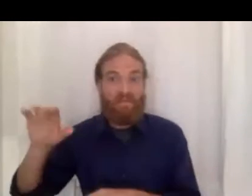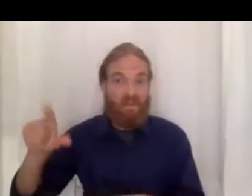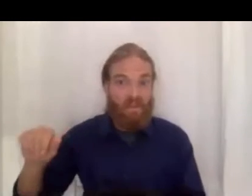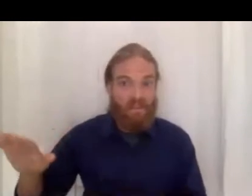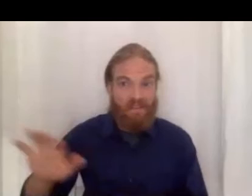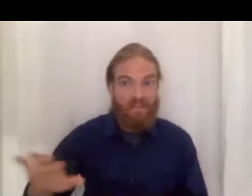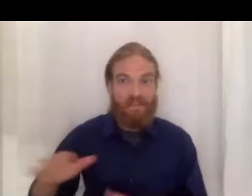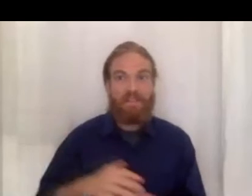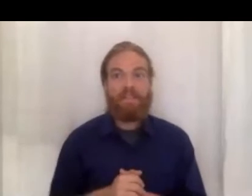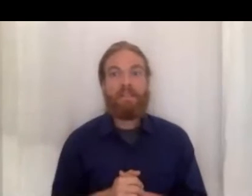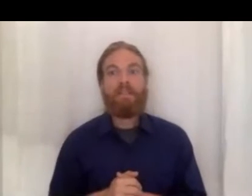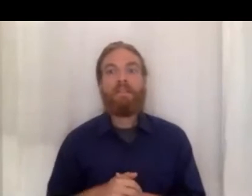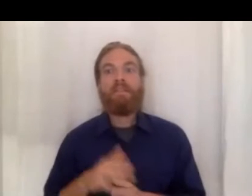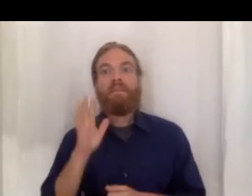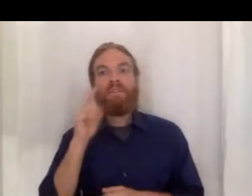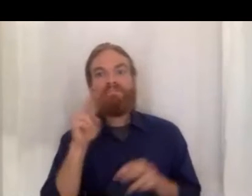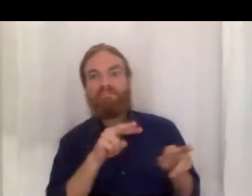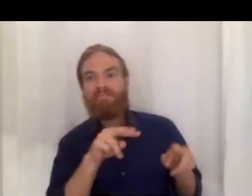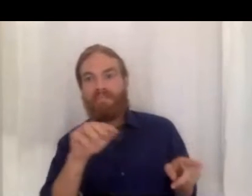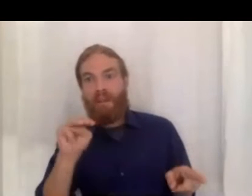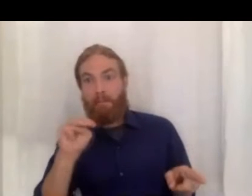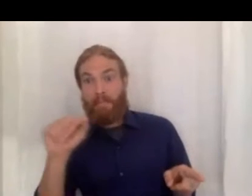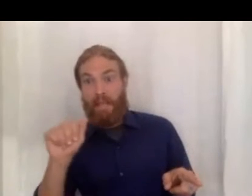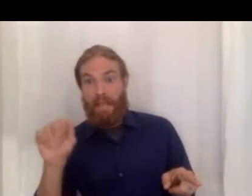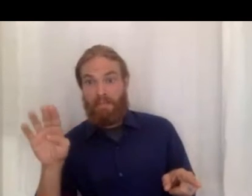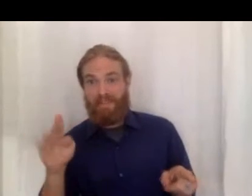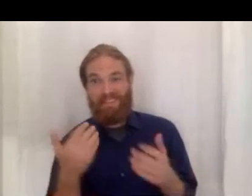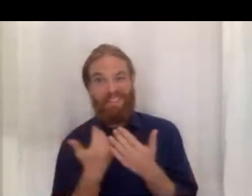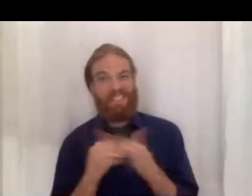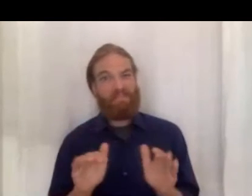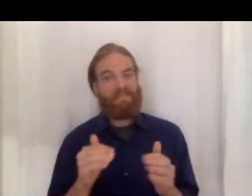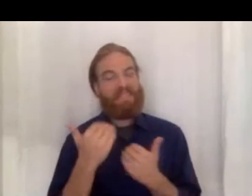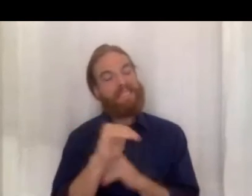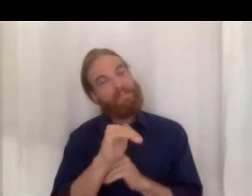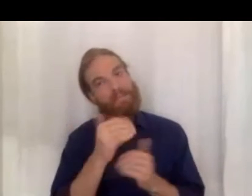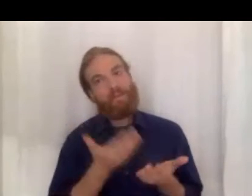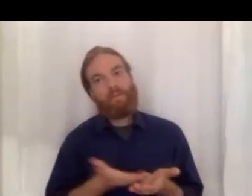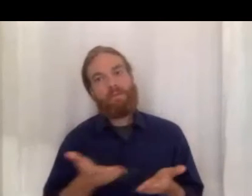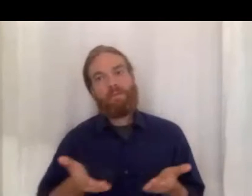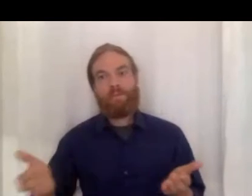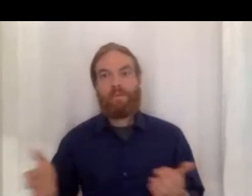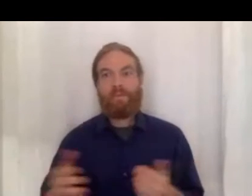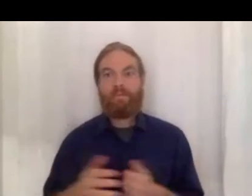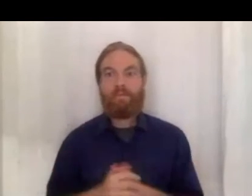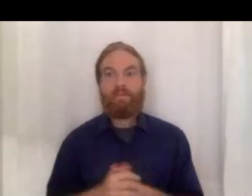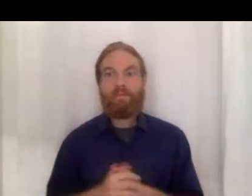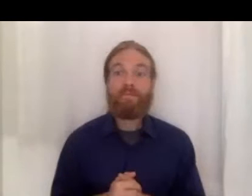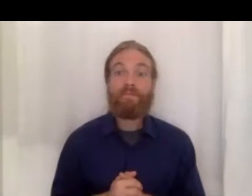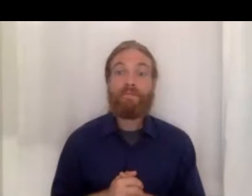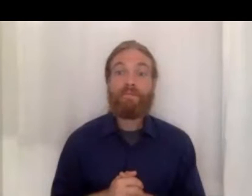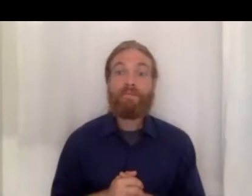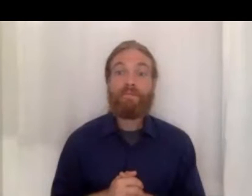resource. The HHS, Health and Human Services, will be